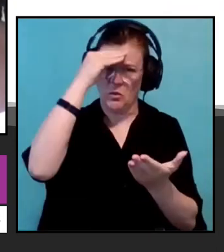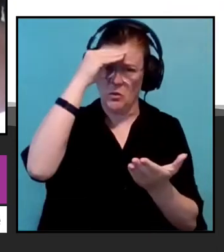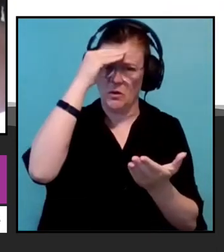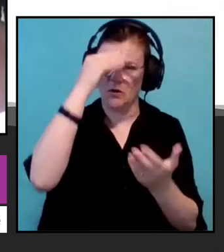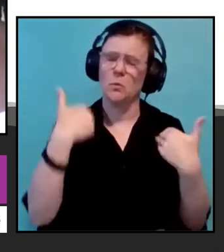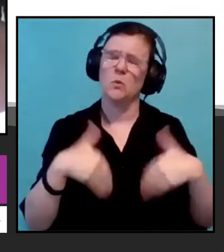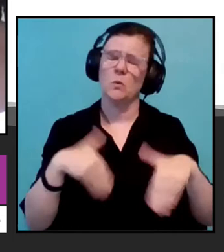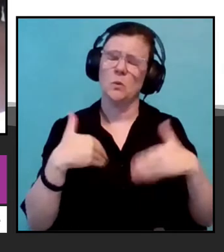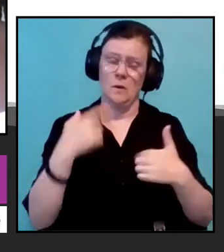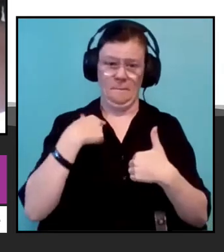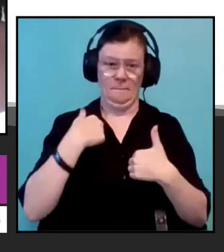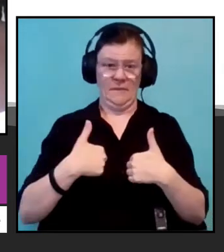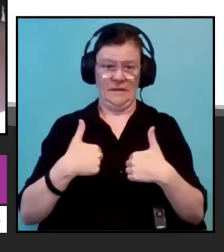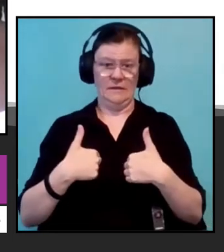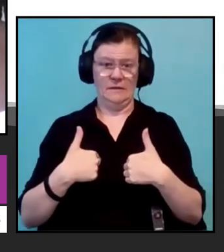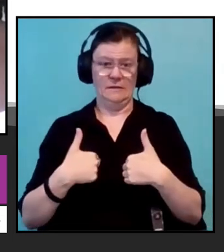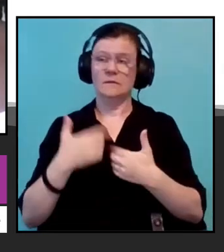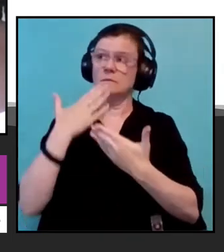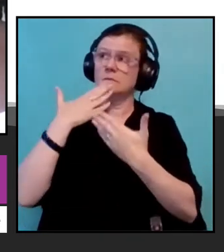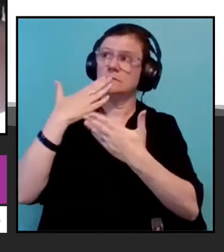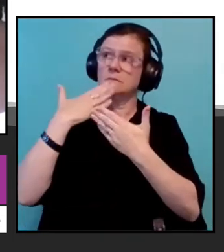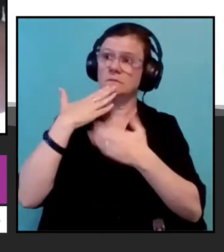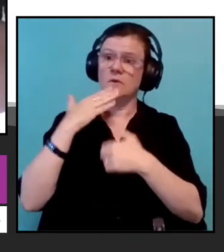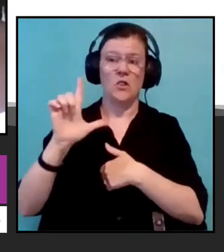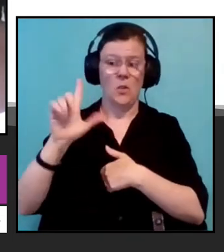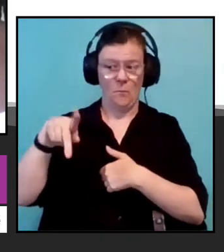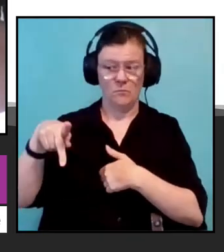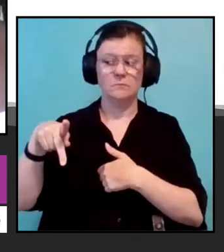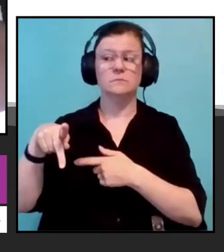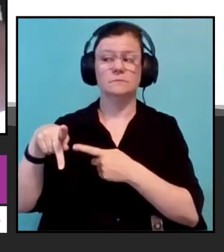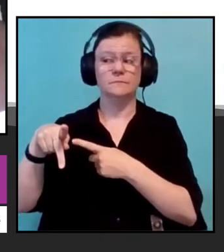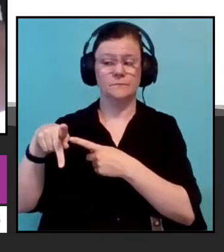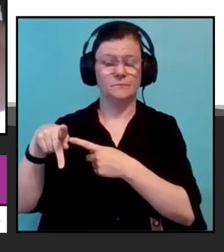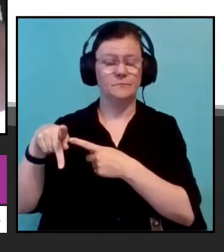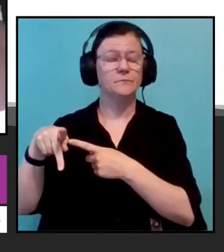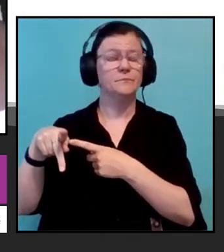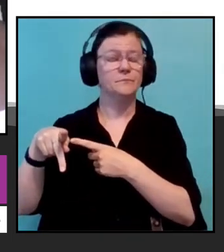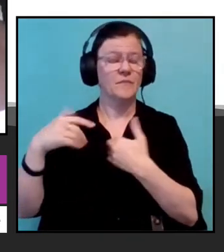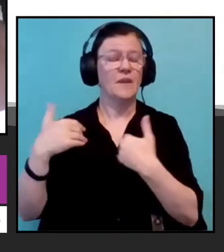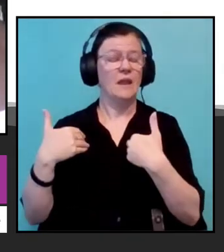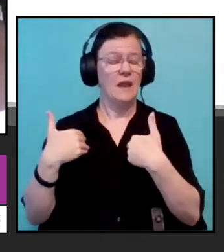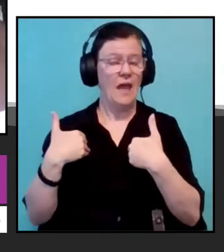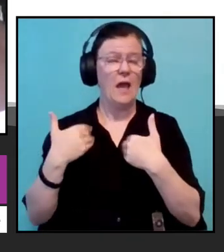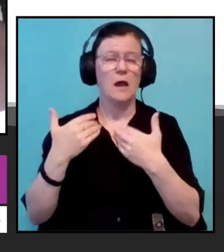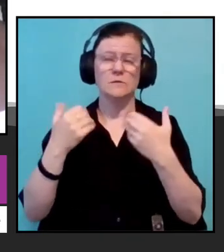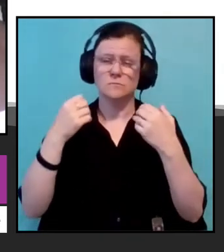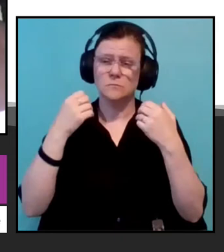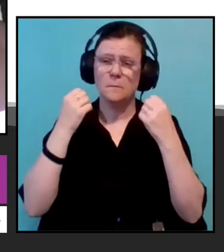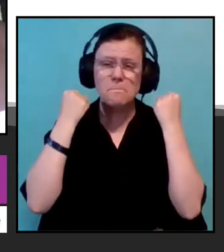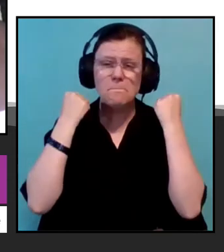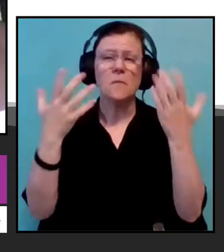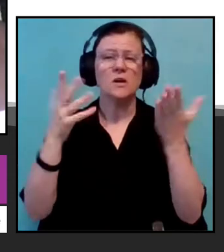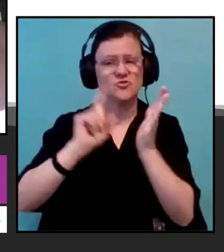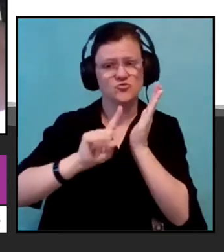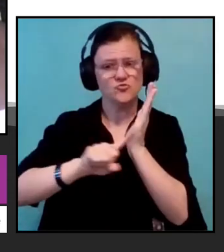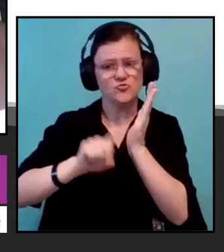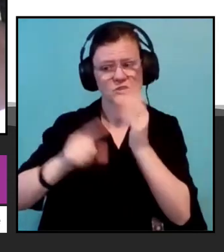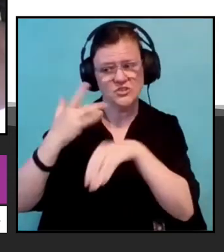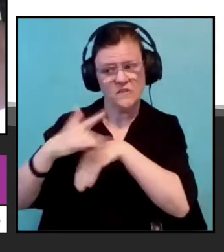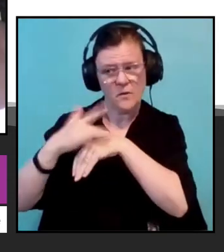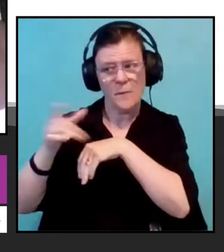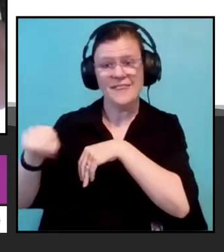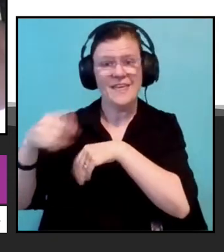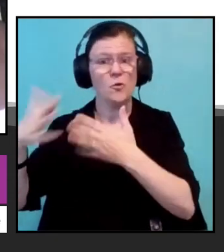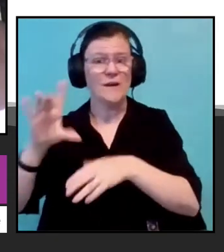personally, I was really grateful that the Laundromat Project had such research made available to us that they've already done in